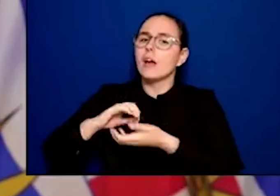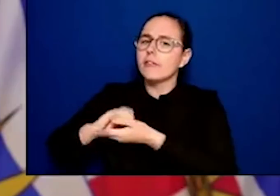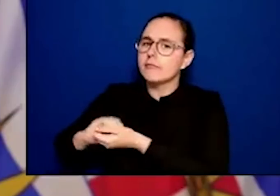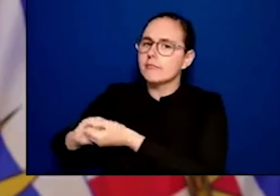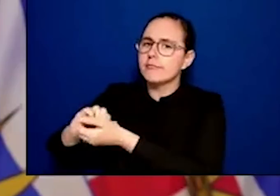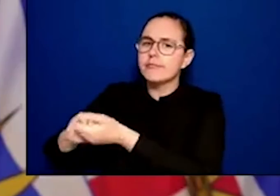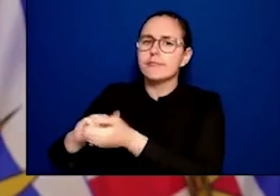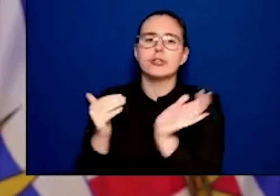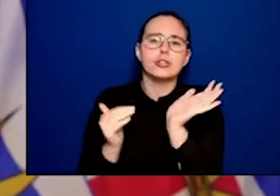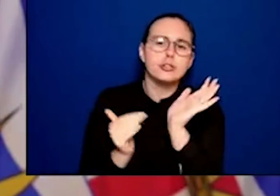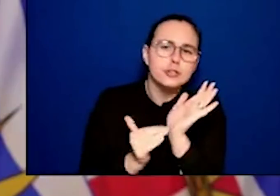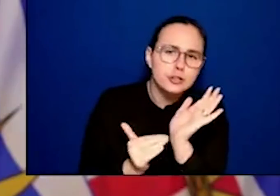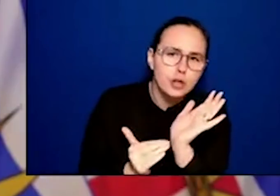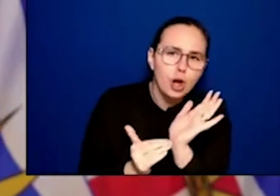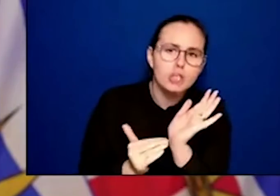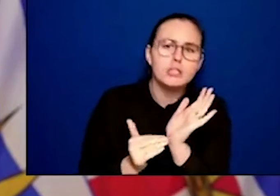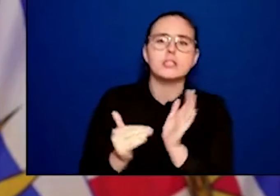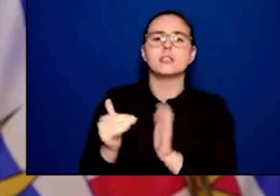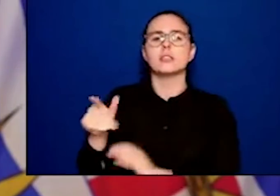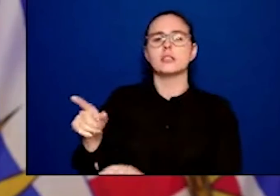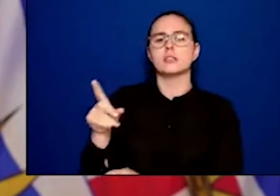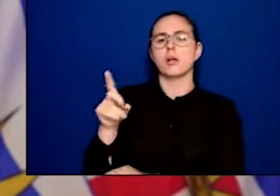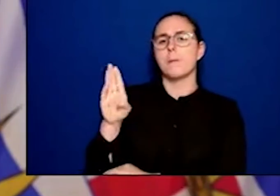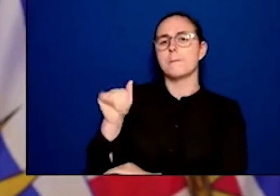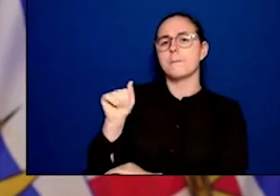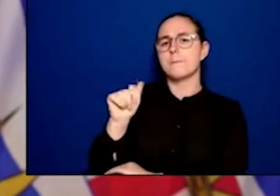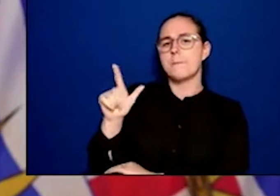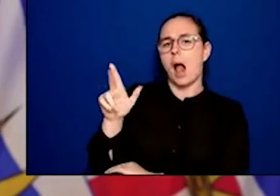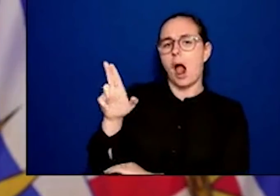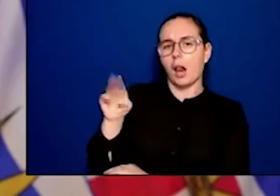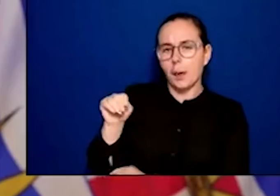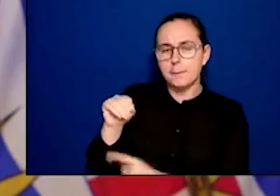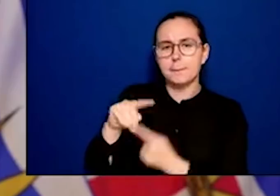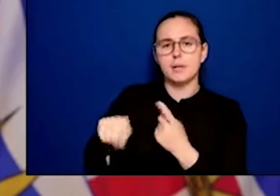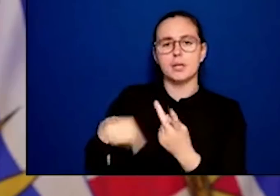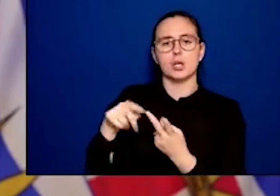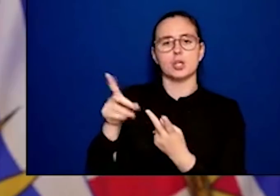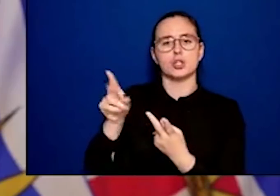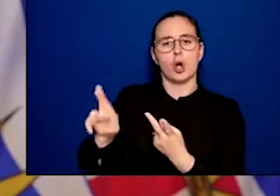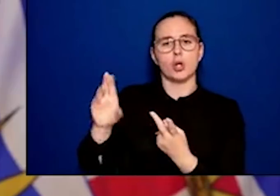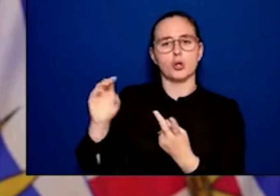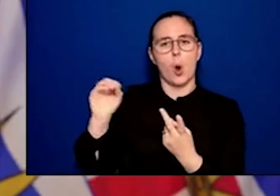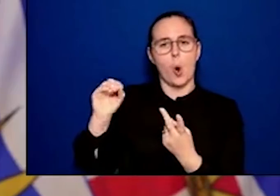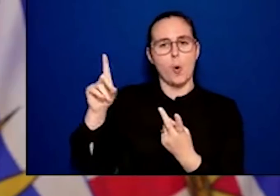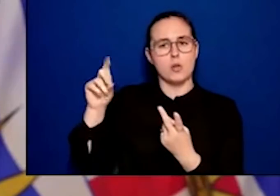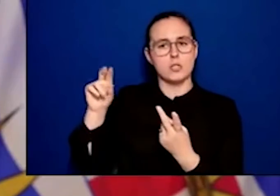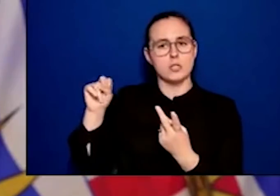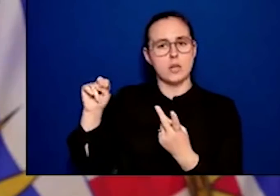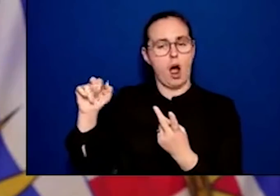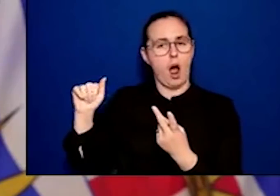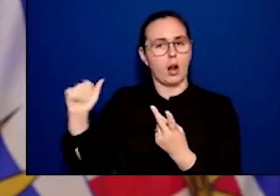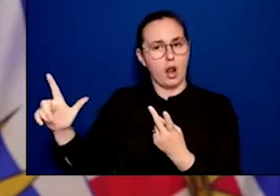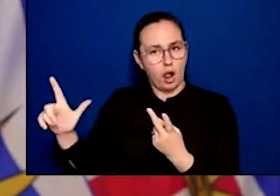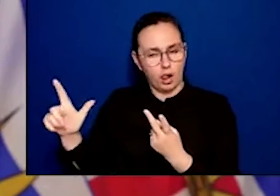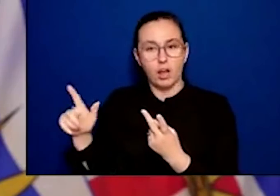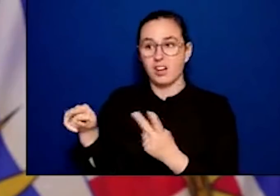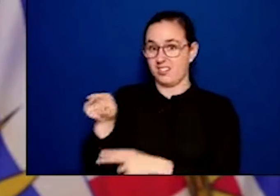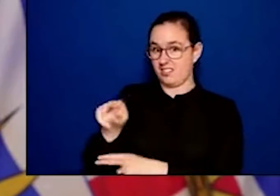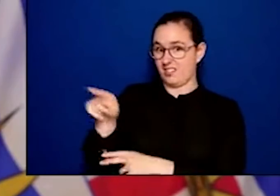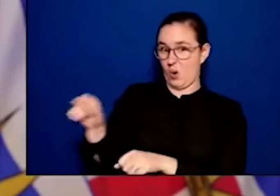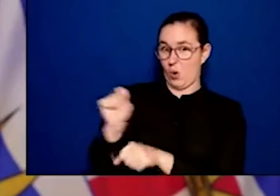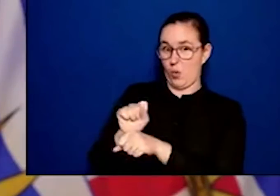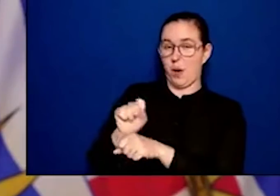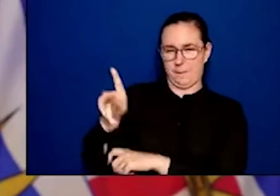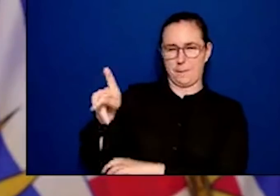Maureen O'Donnell at PHSA to make sure that we've been in contact with all of your specialists who have identified the people who